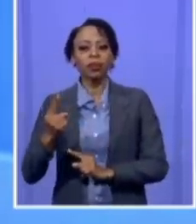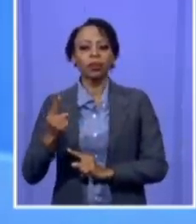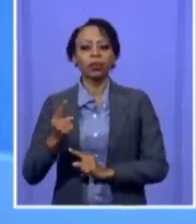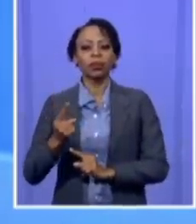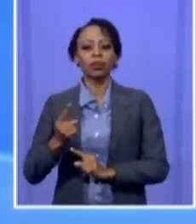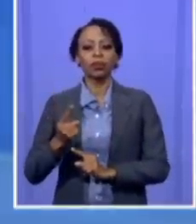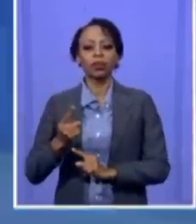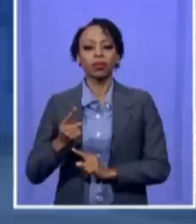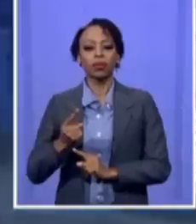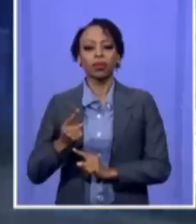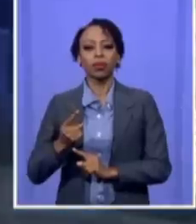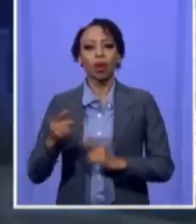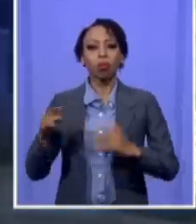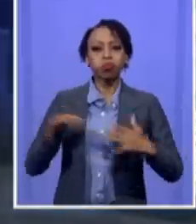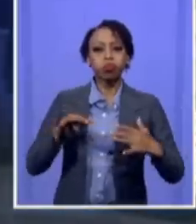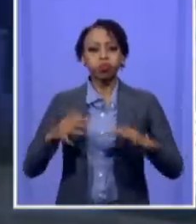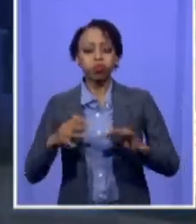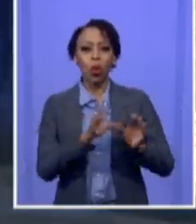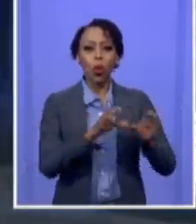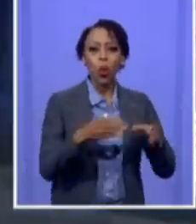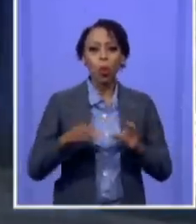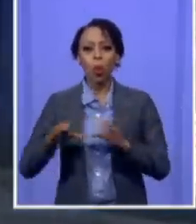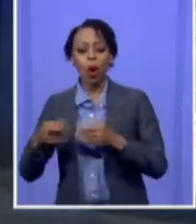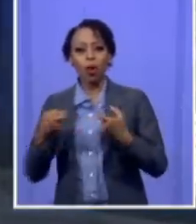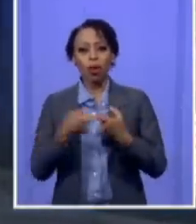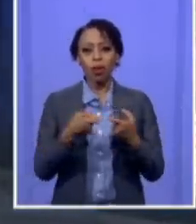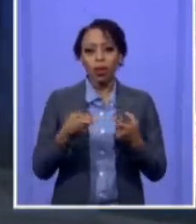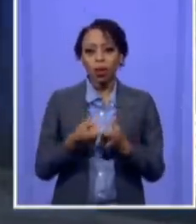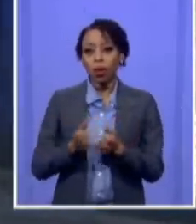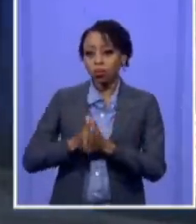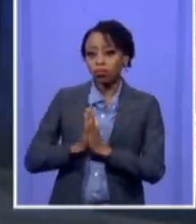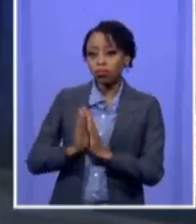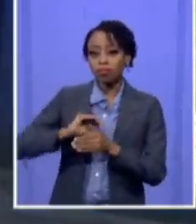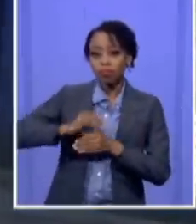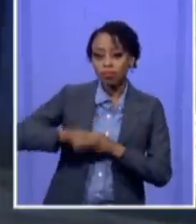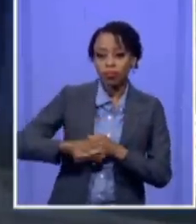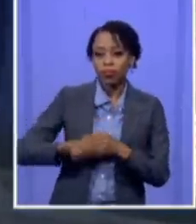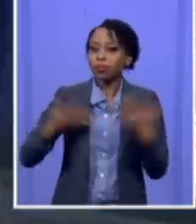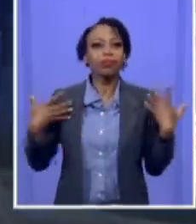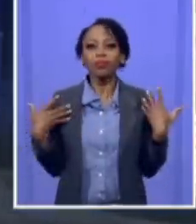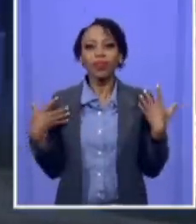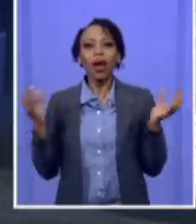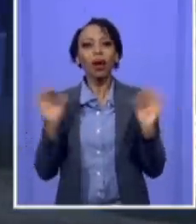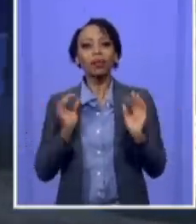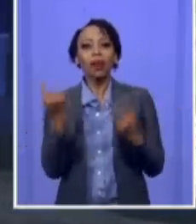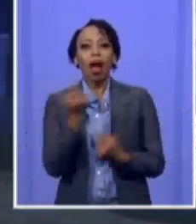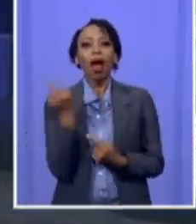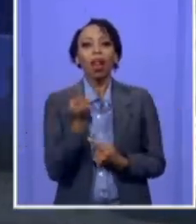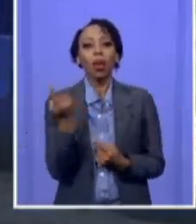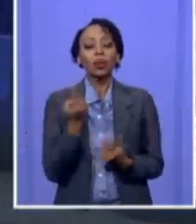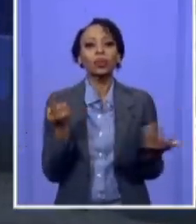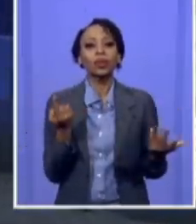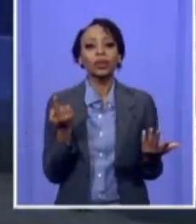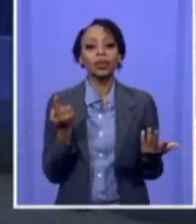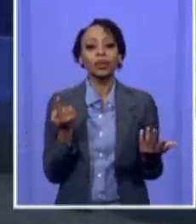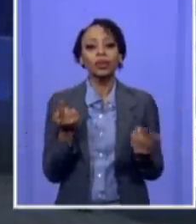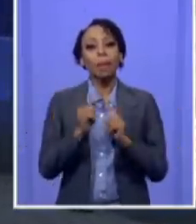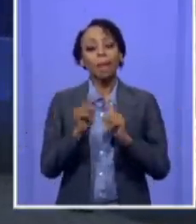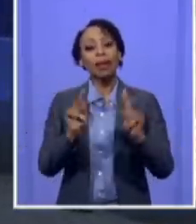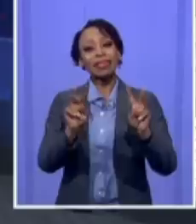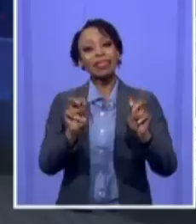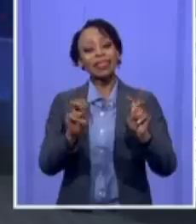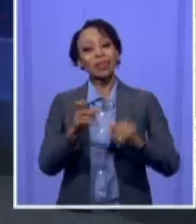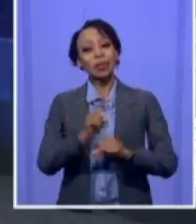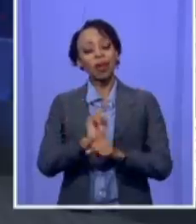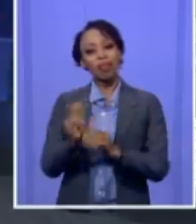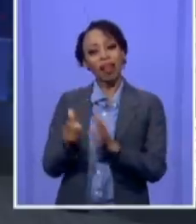Turf wars that take place. Did you require protection Weapons. when you went through? I did not have protection to go through, but the issue of